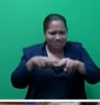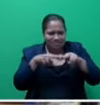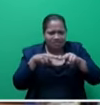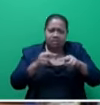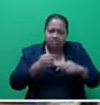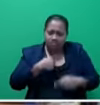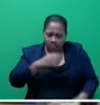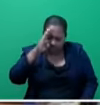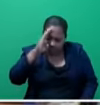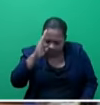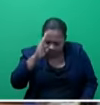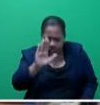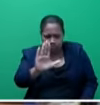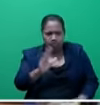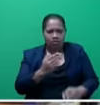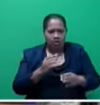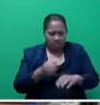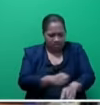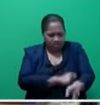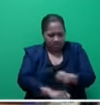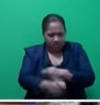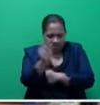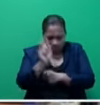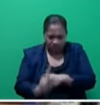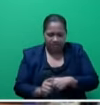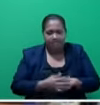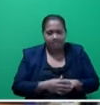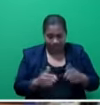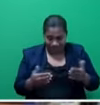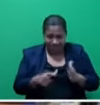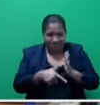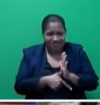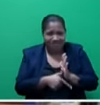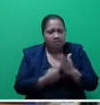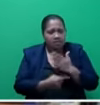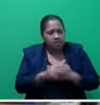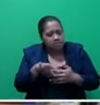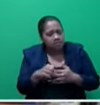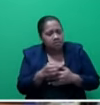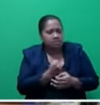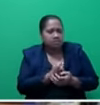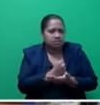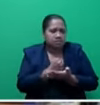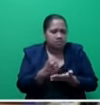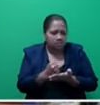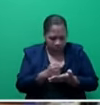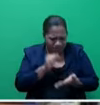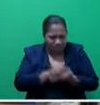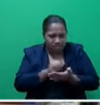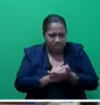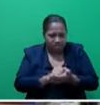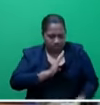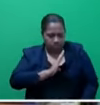today. These are unprecedented times, and as a nation, we must act decisively by taking bold steps aimed